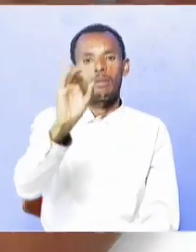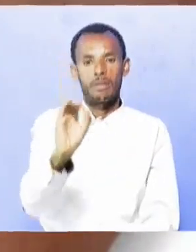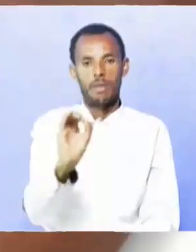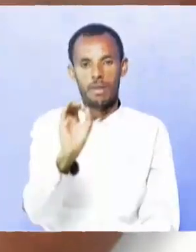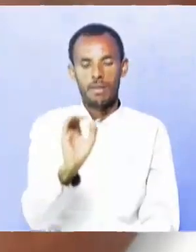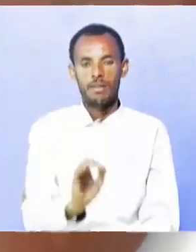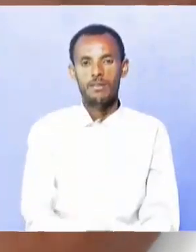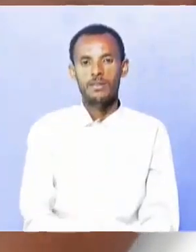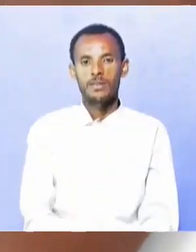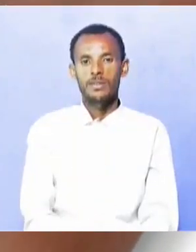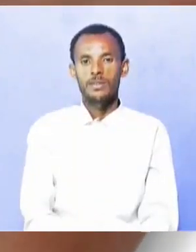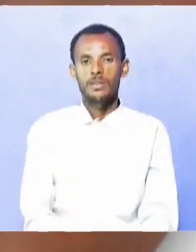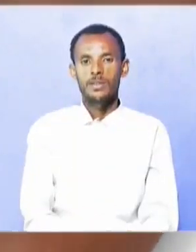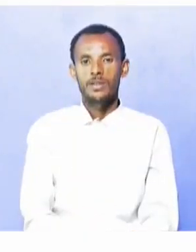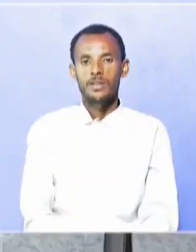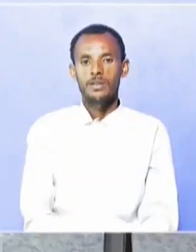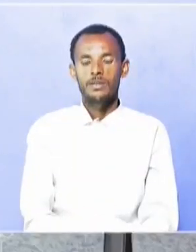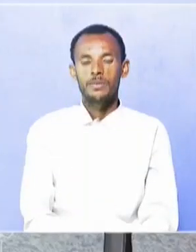80 degree, right?